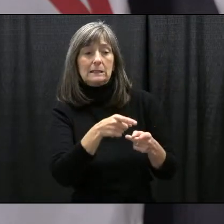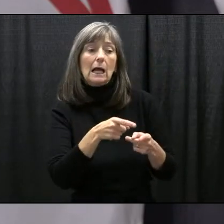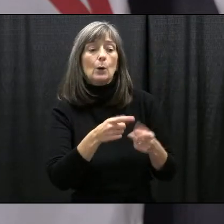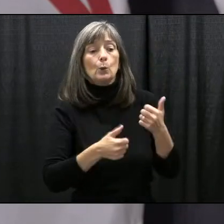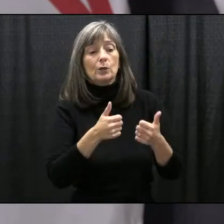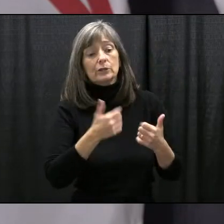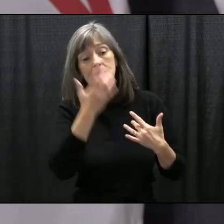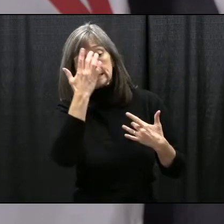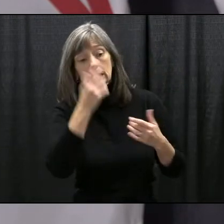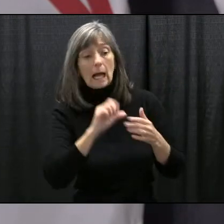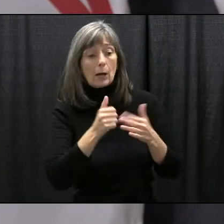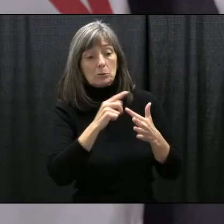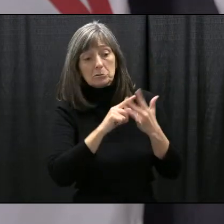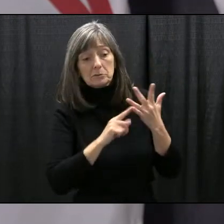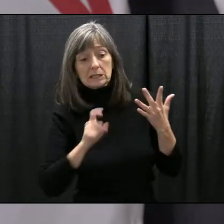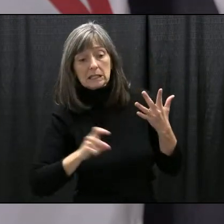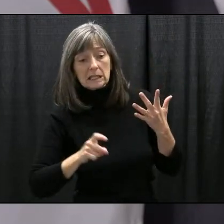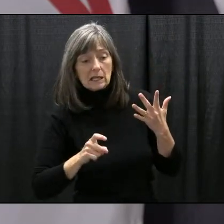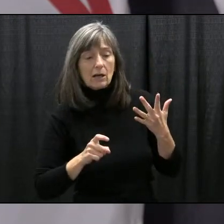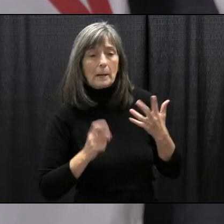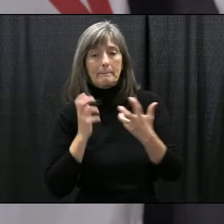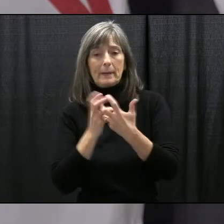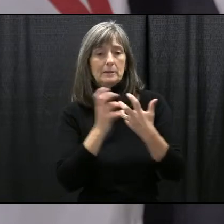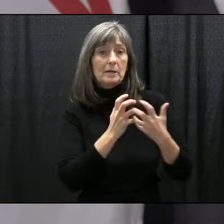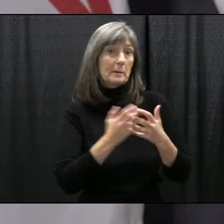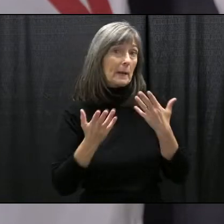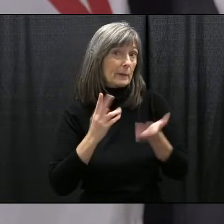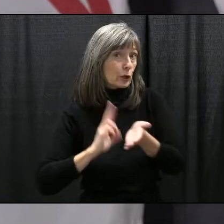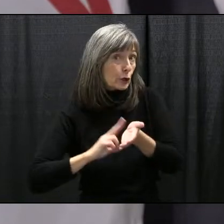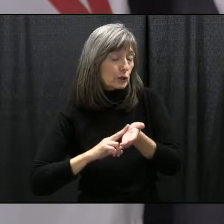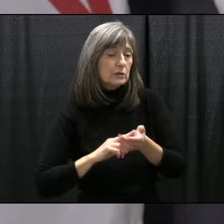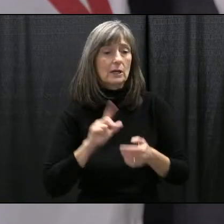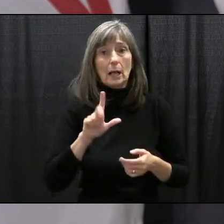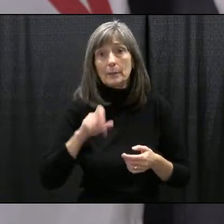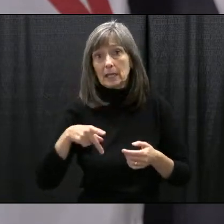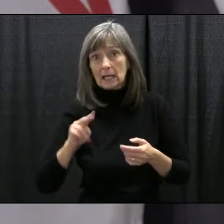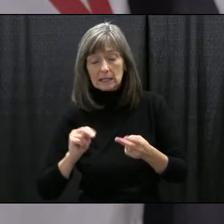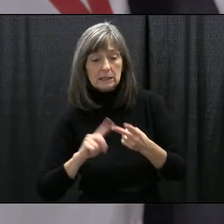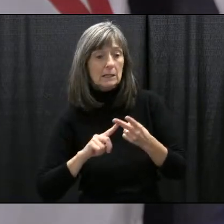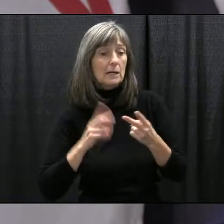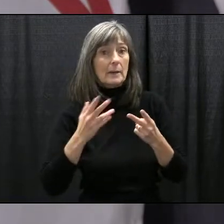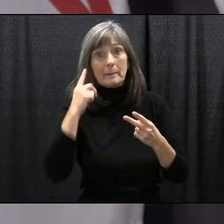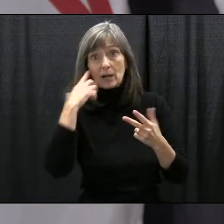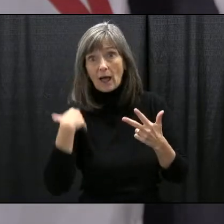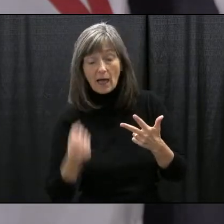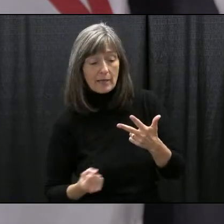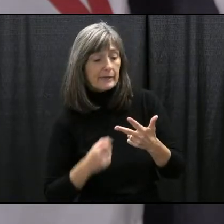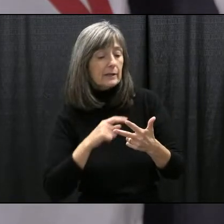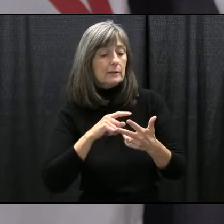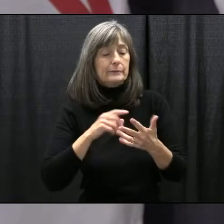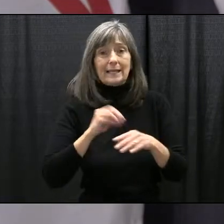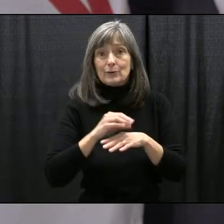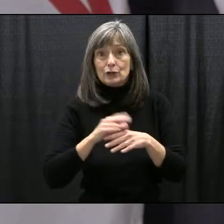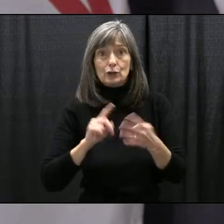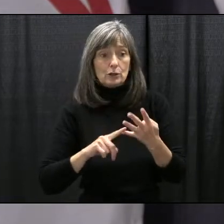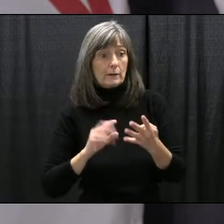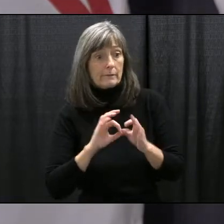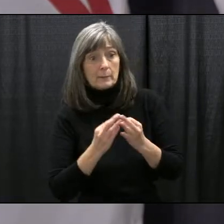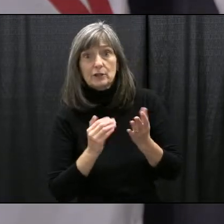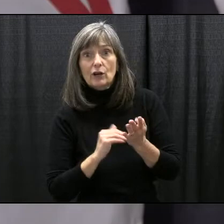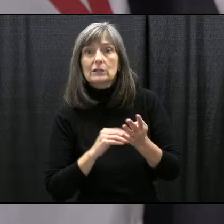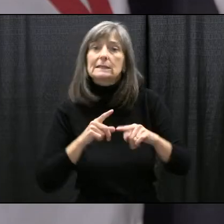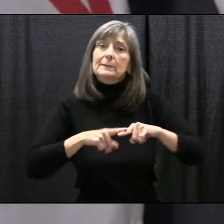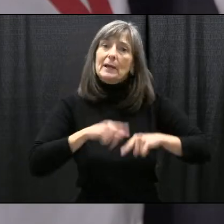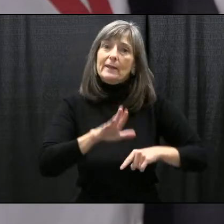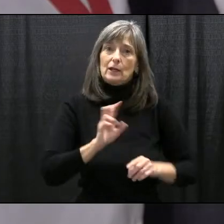practitioner depending on their needs of the day. So that might be a nurse, it might be a nurse practitioner, it could be a mental health and addictions counsellor, or it could be a family